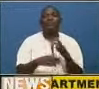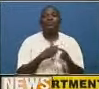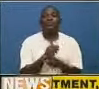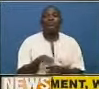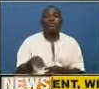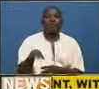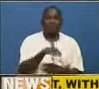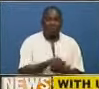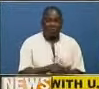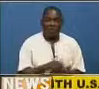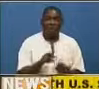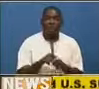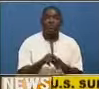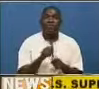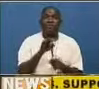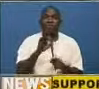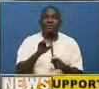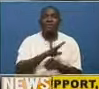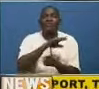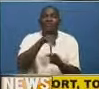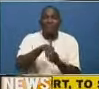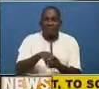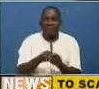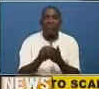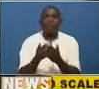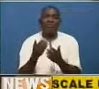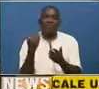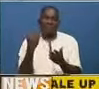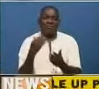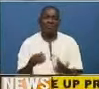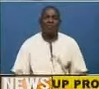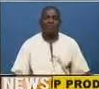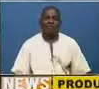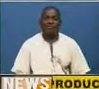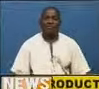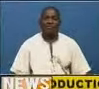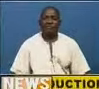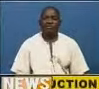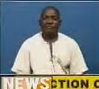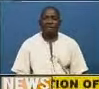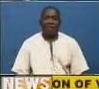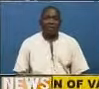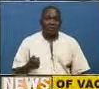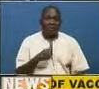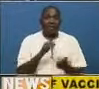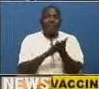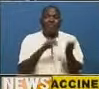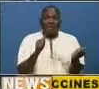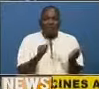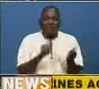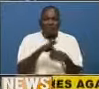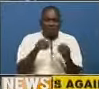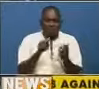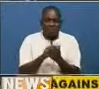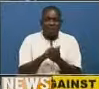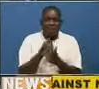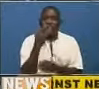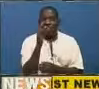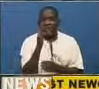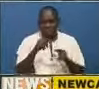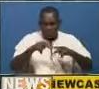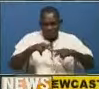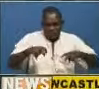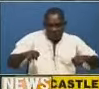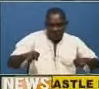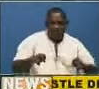of disease studies that we've involved in the past 4 or 5 years. We believe that those that are coordinating our research and